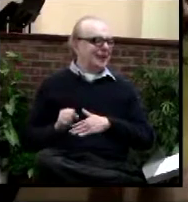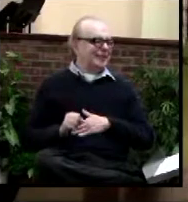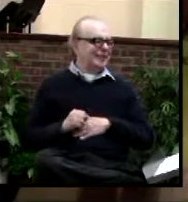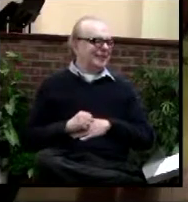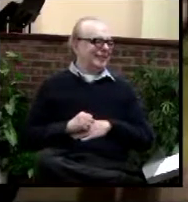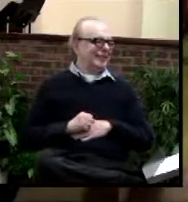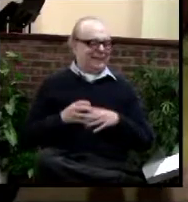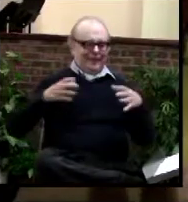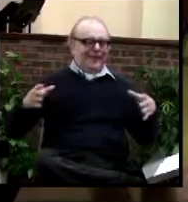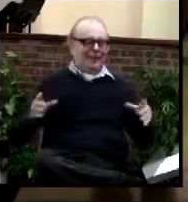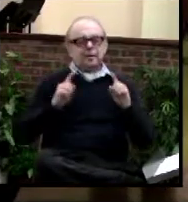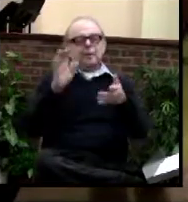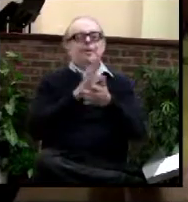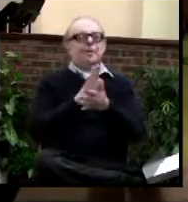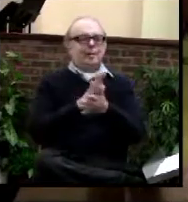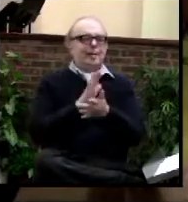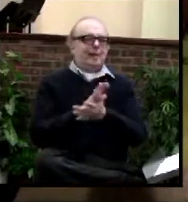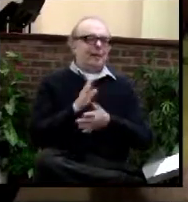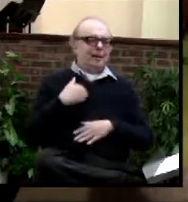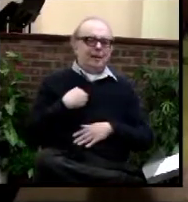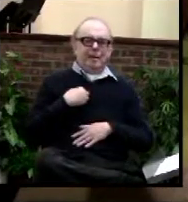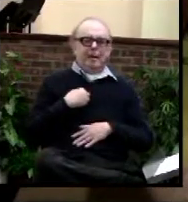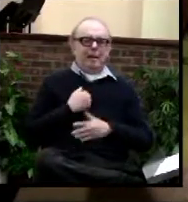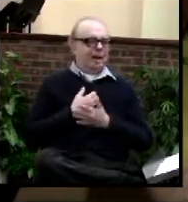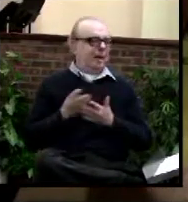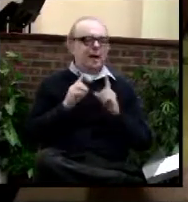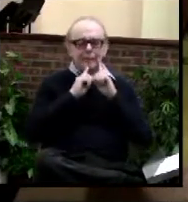Go to school, man, you could have every answer to every test.